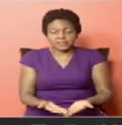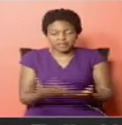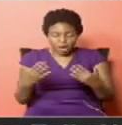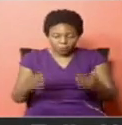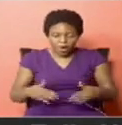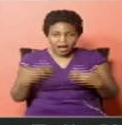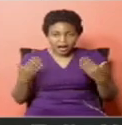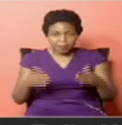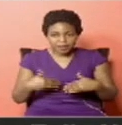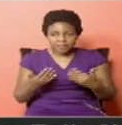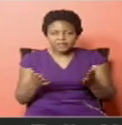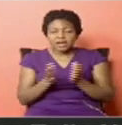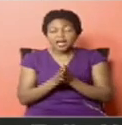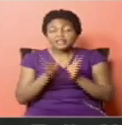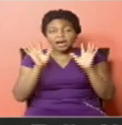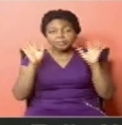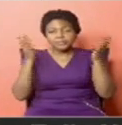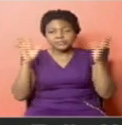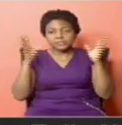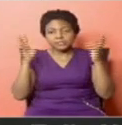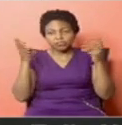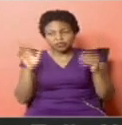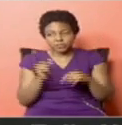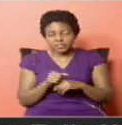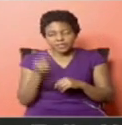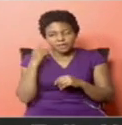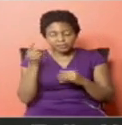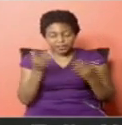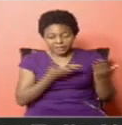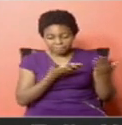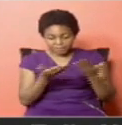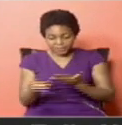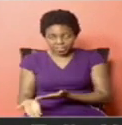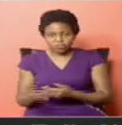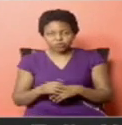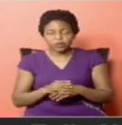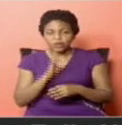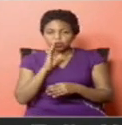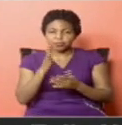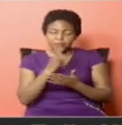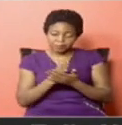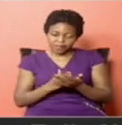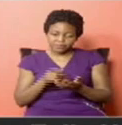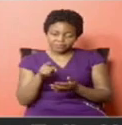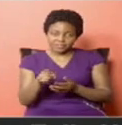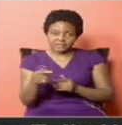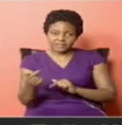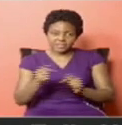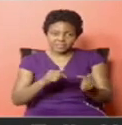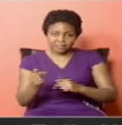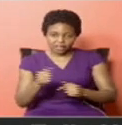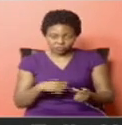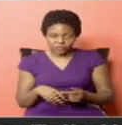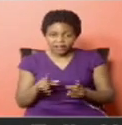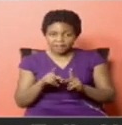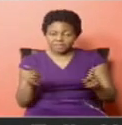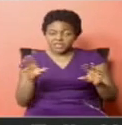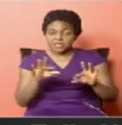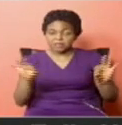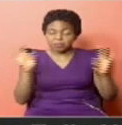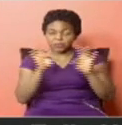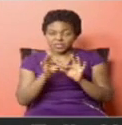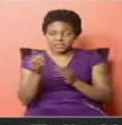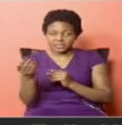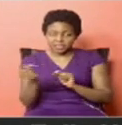pleasure and appreciation for the invitation extended to us to be part of this dialogue. It's a very important one